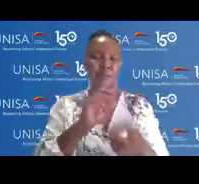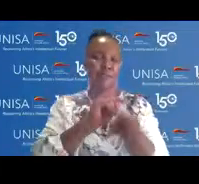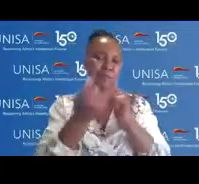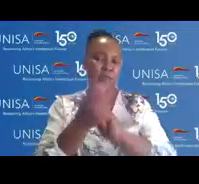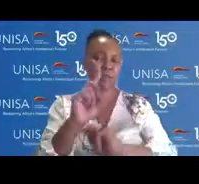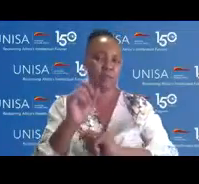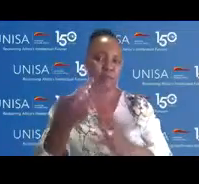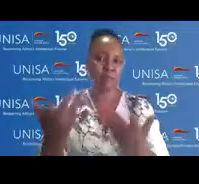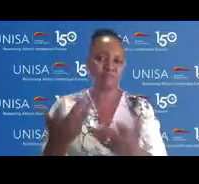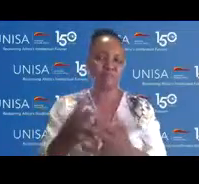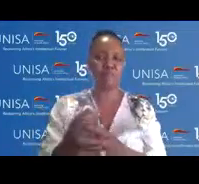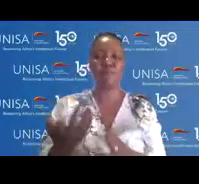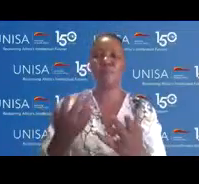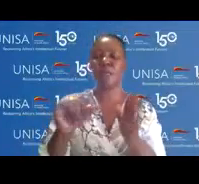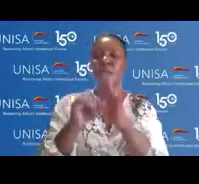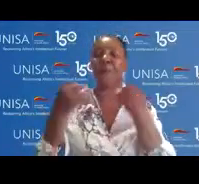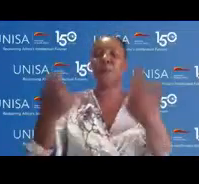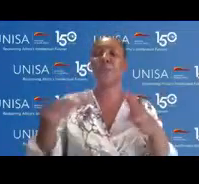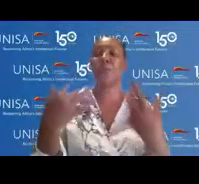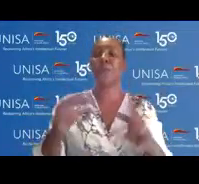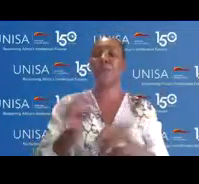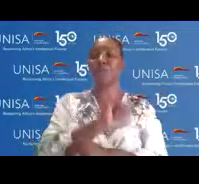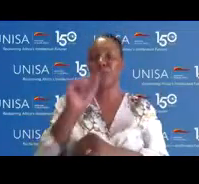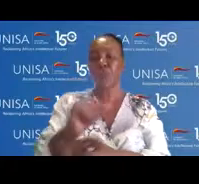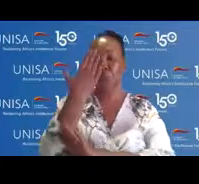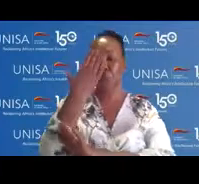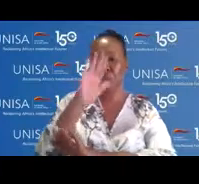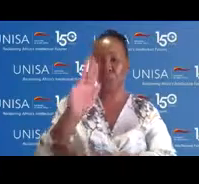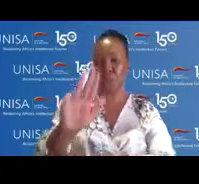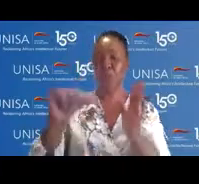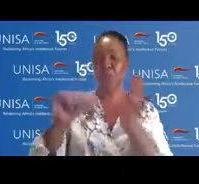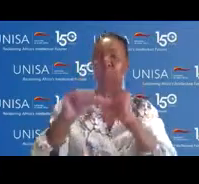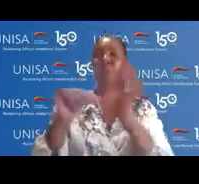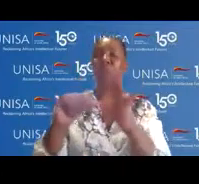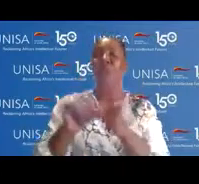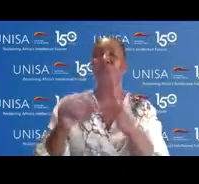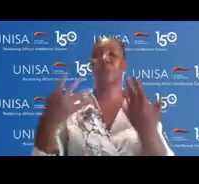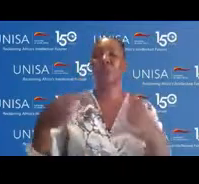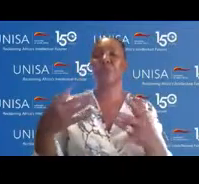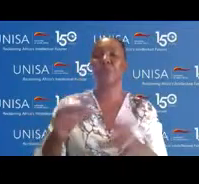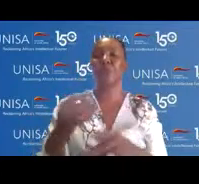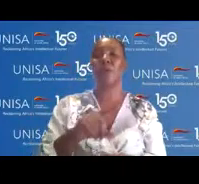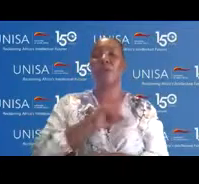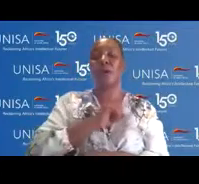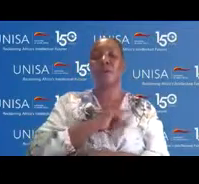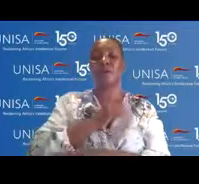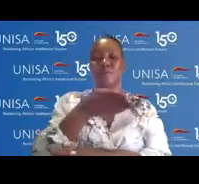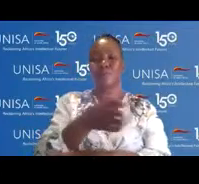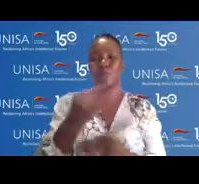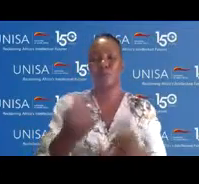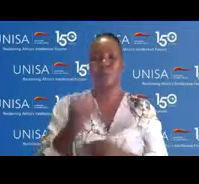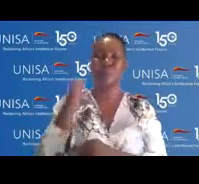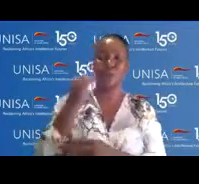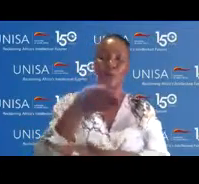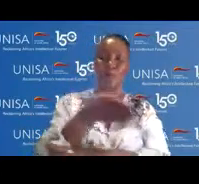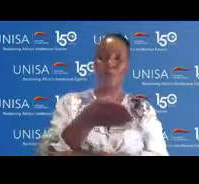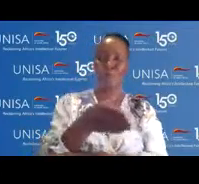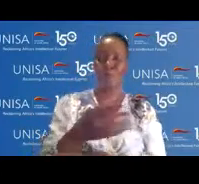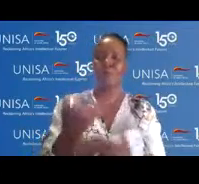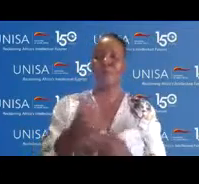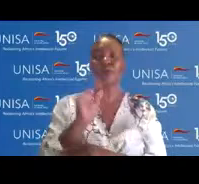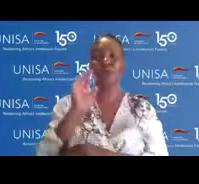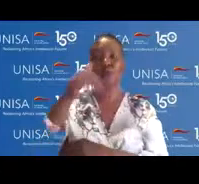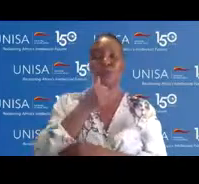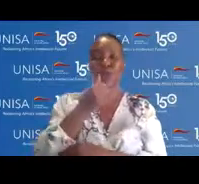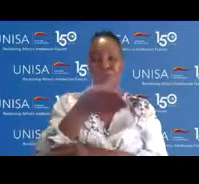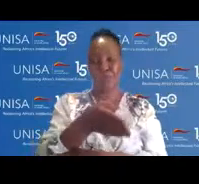really important, but your attitude is also very important. The fact that you're here today, you've been here yesterday, you're here today, hopefully you'll be here tomorrow. It